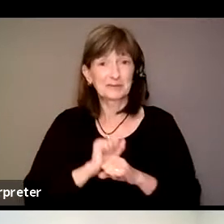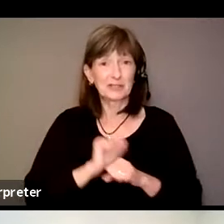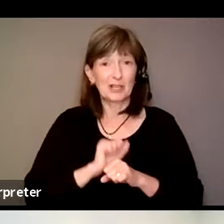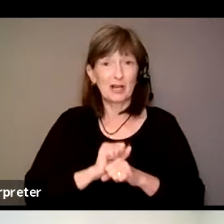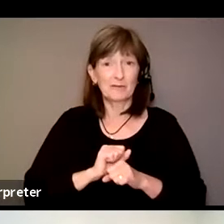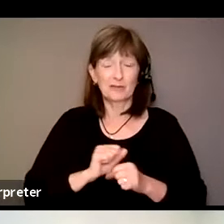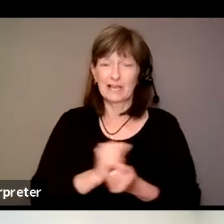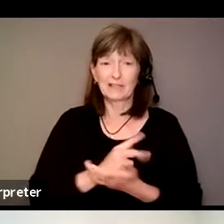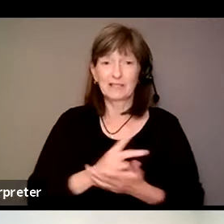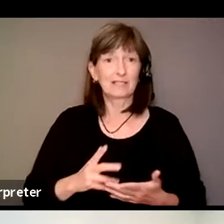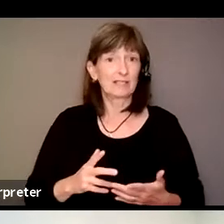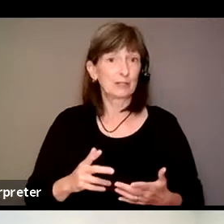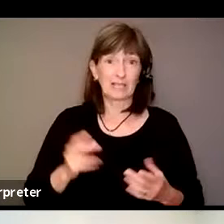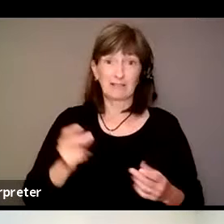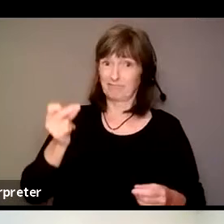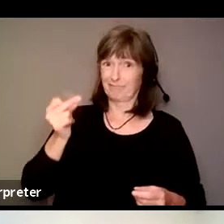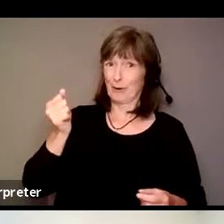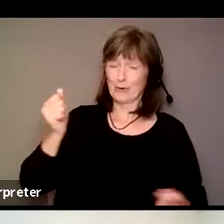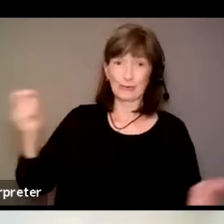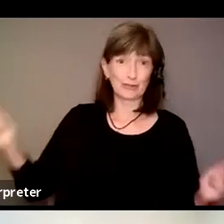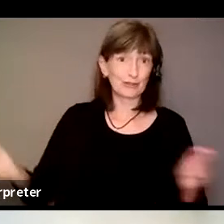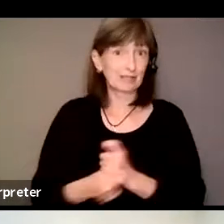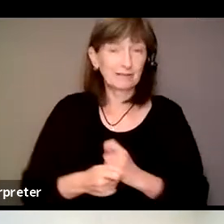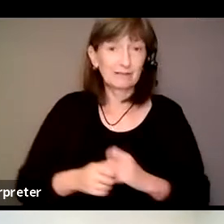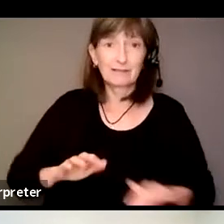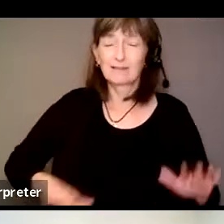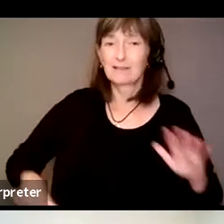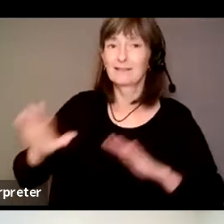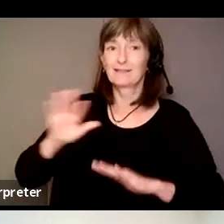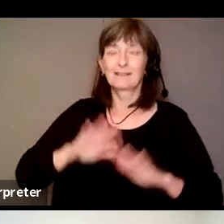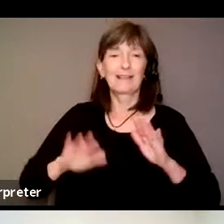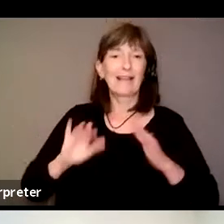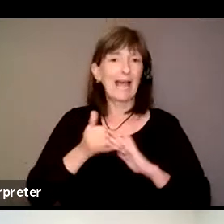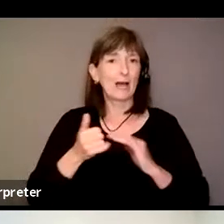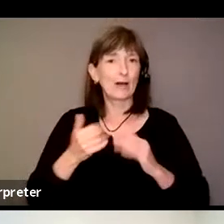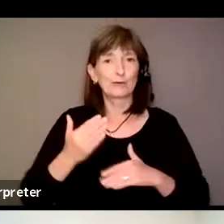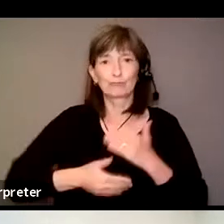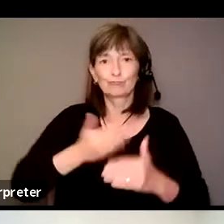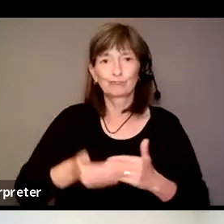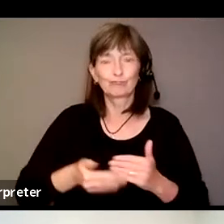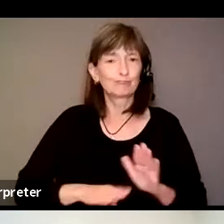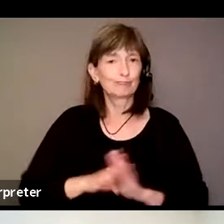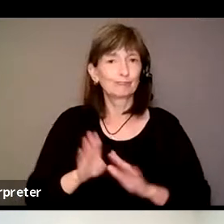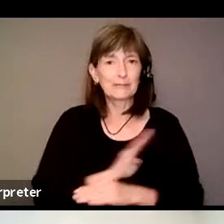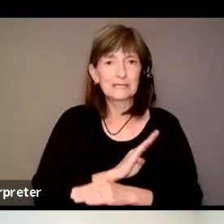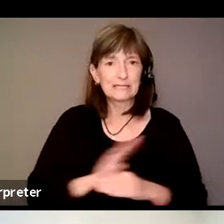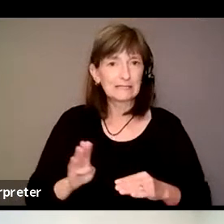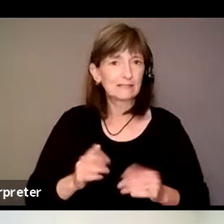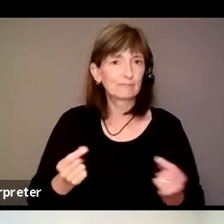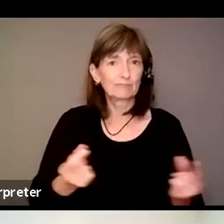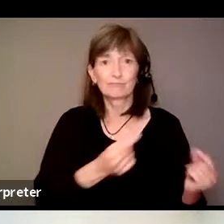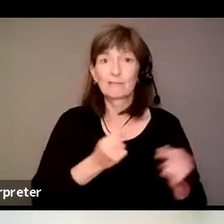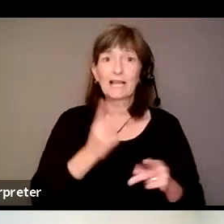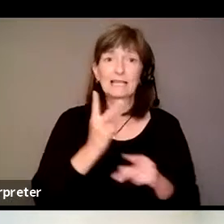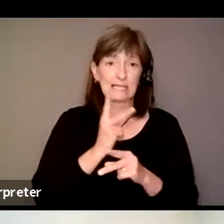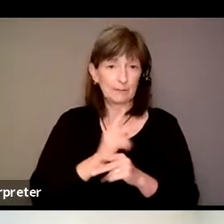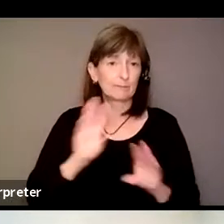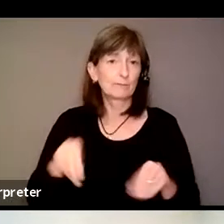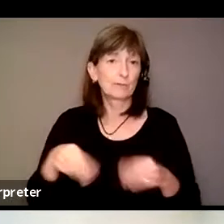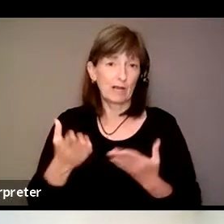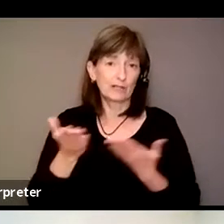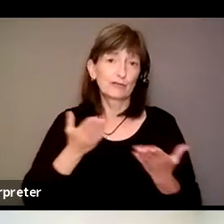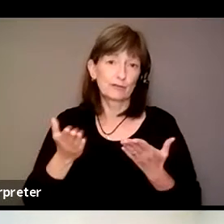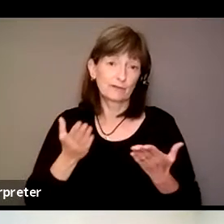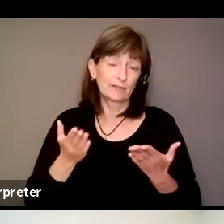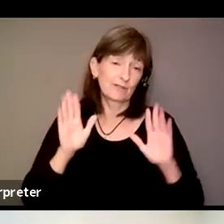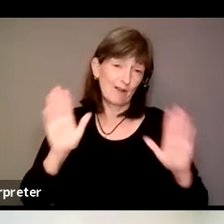turning oftentimes on a dime to change how they operate, how they did things, and to make sure that services were maintained in their communities. So great